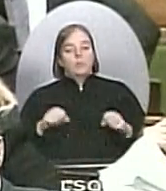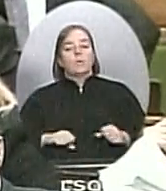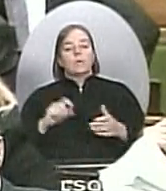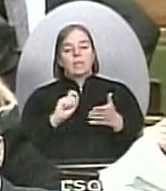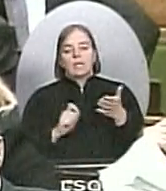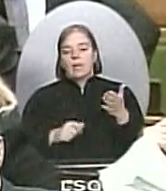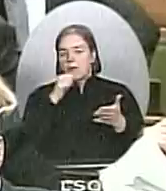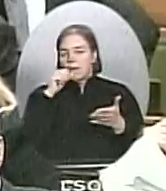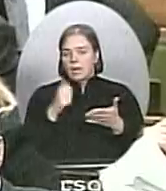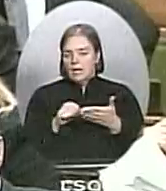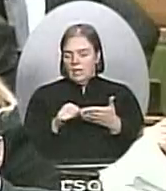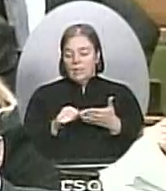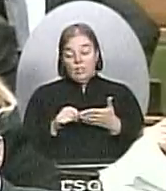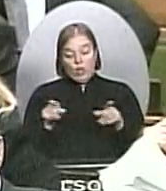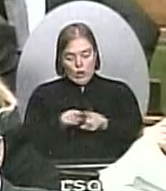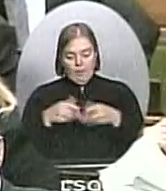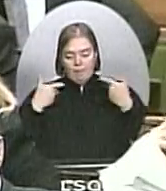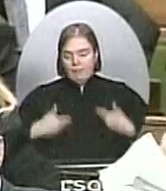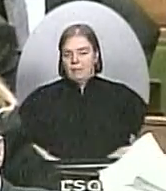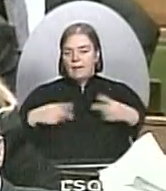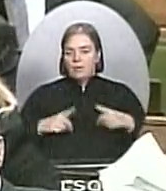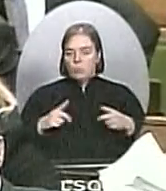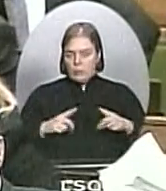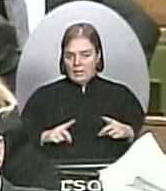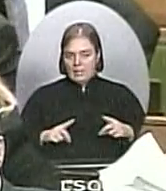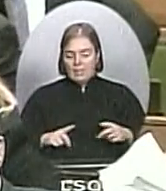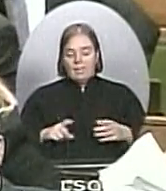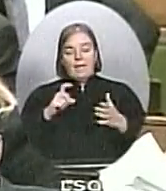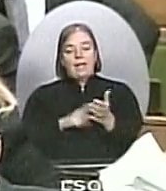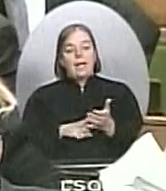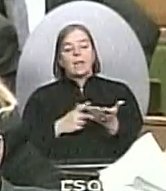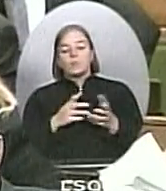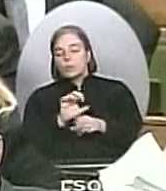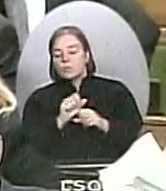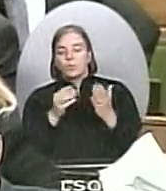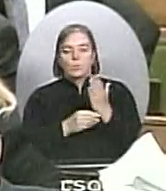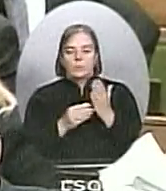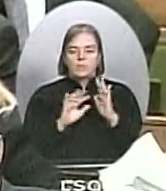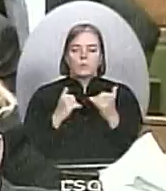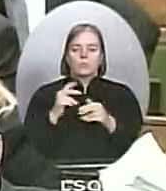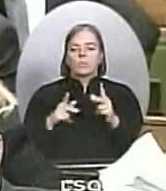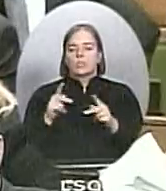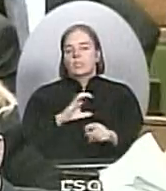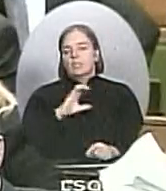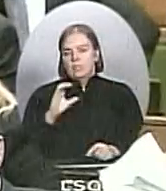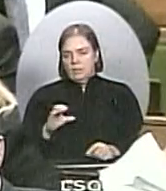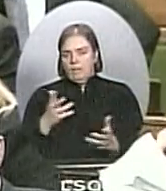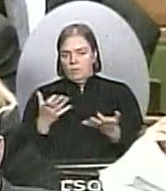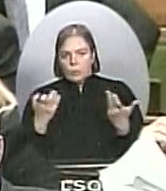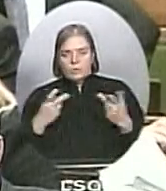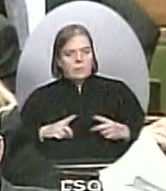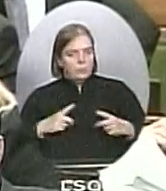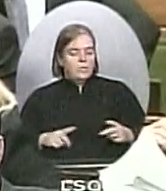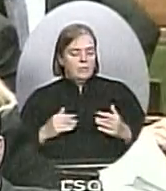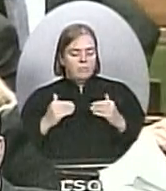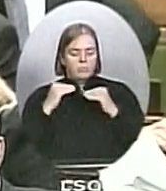members in question with regard to this. I think all Canadians expect their members of Parliament to stand up for them in their community's interests. Of course,